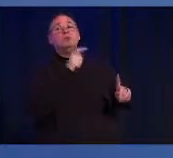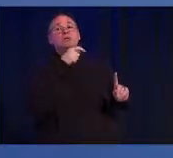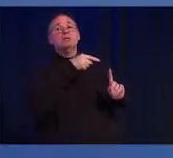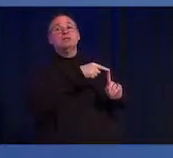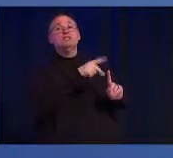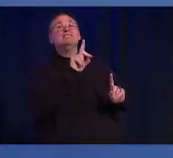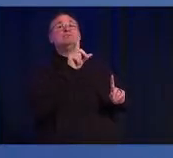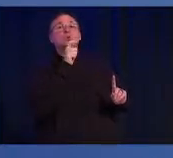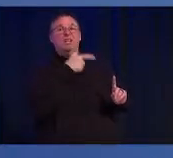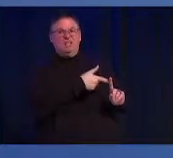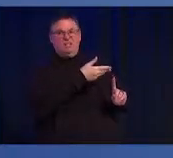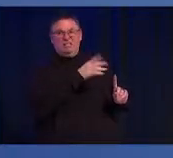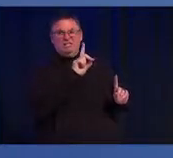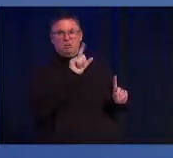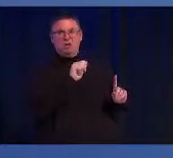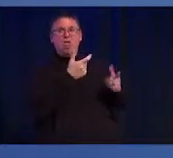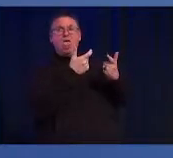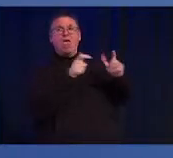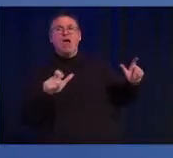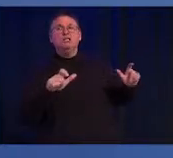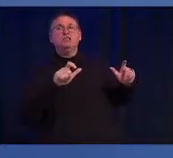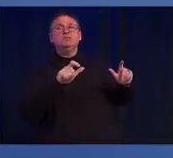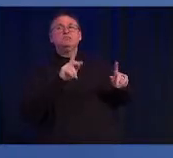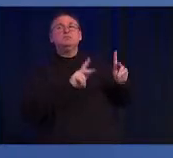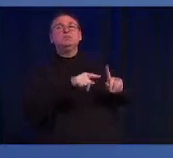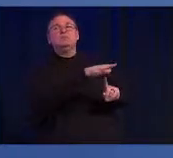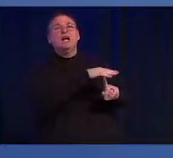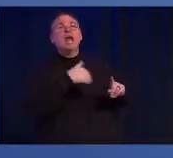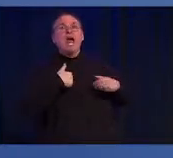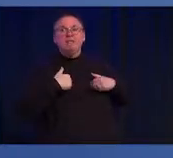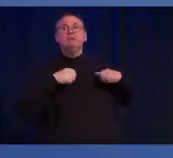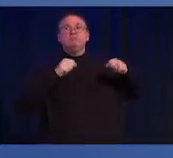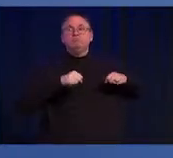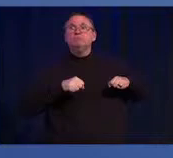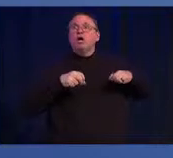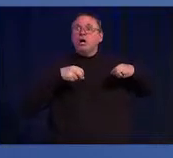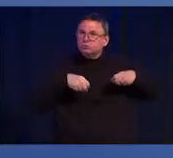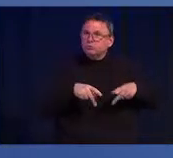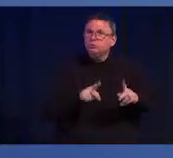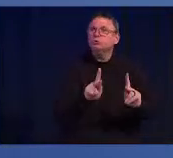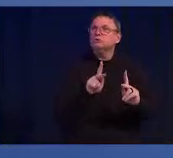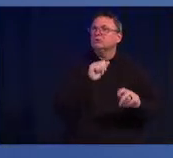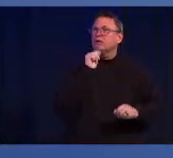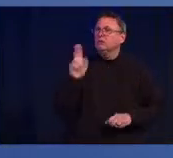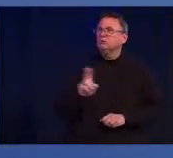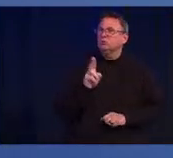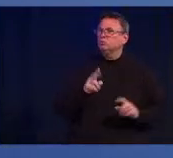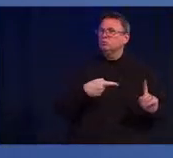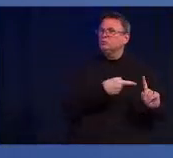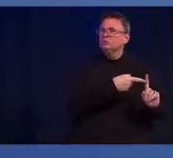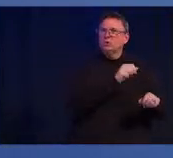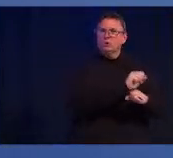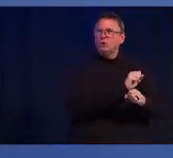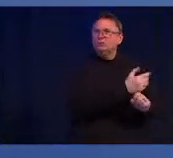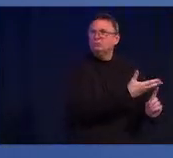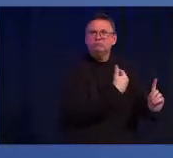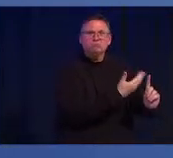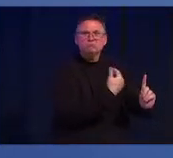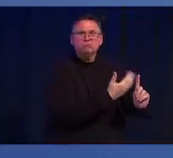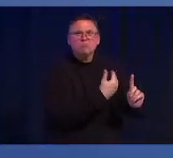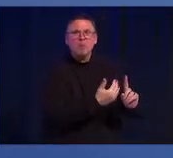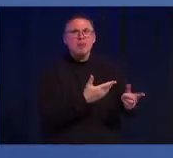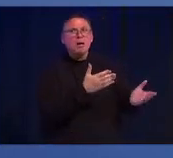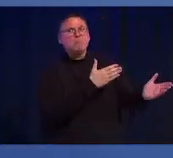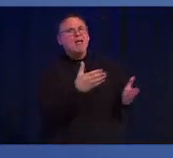a large pool of potential opportunities that employers are underutilizing. Melissa asks, what are your plans to